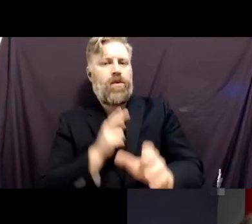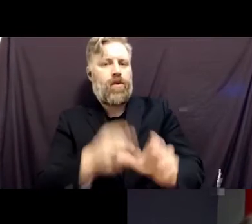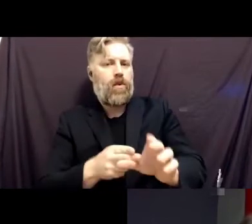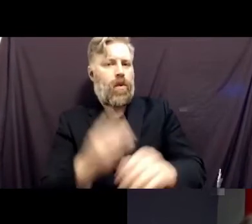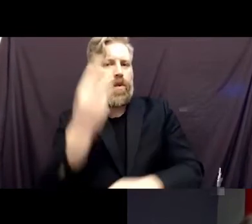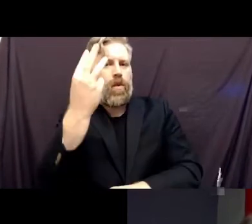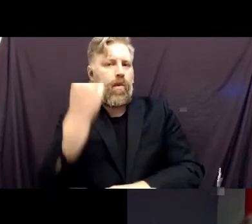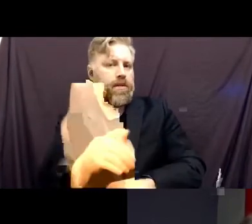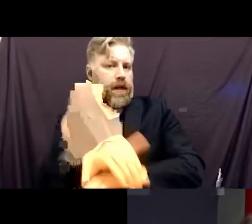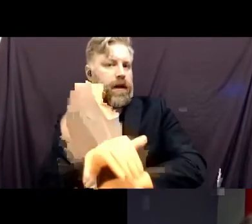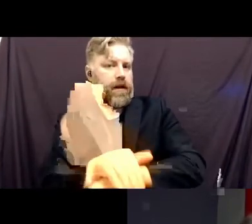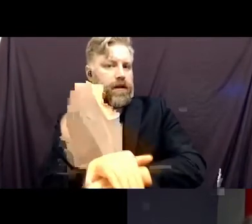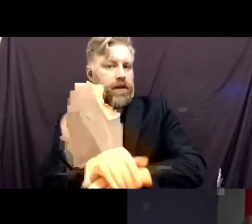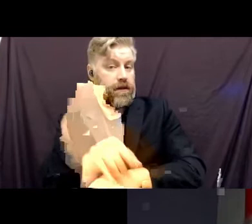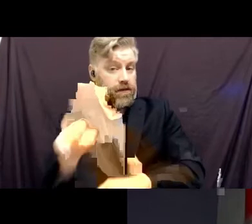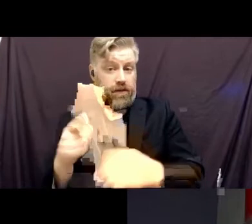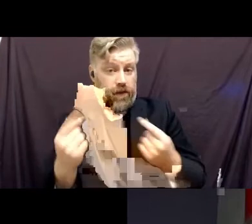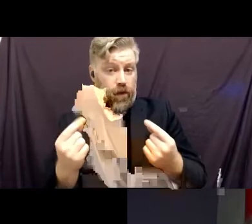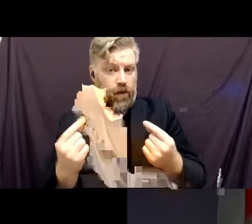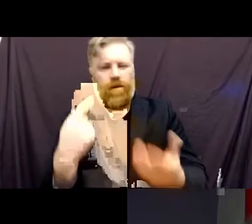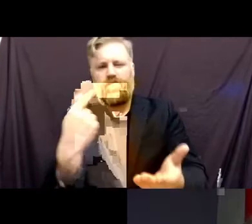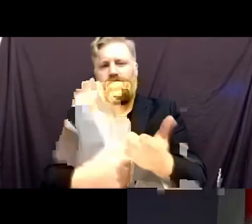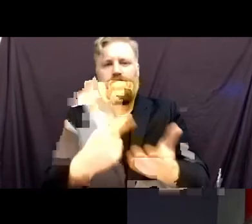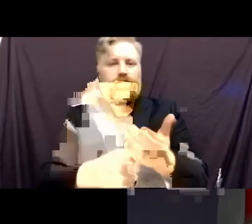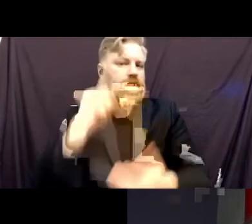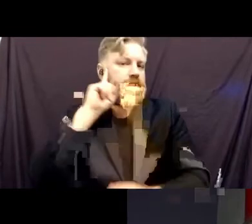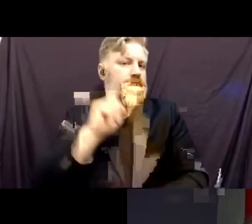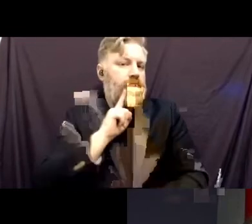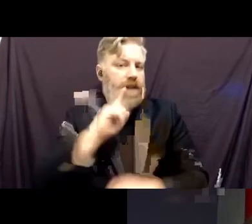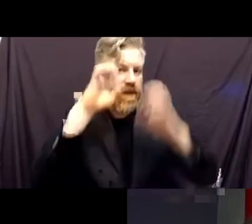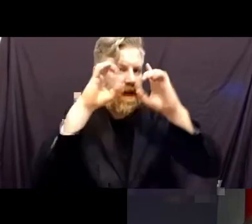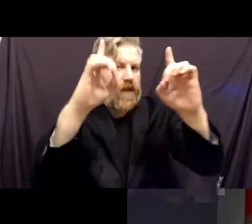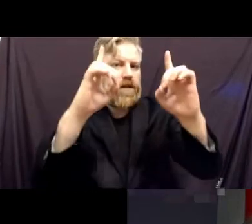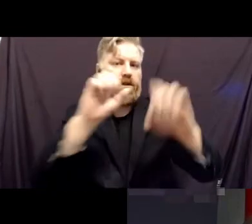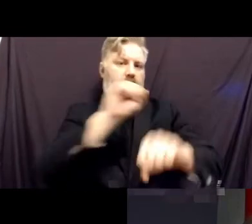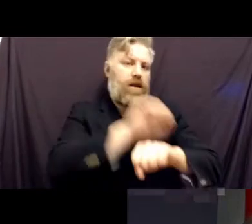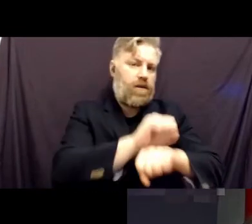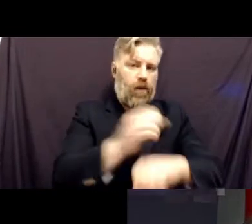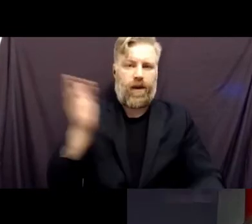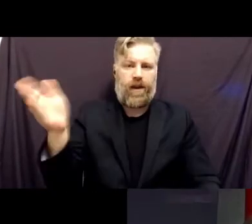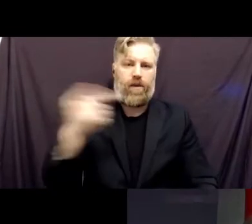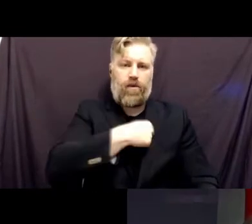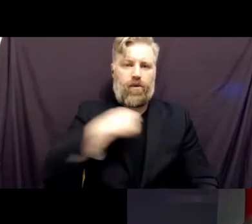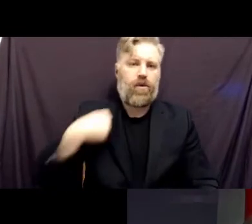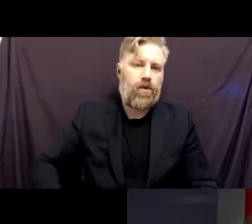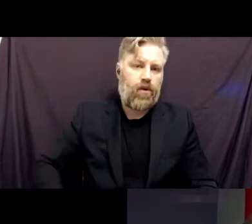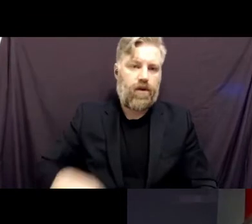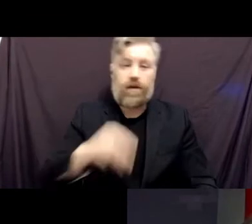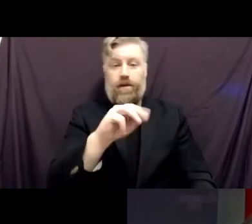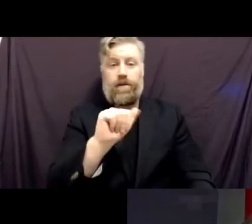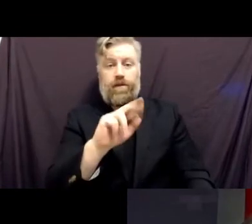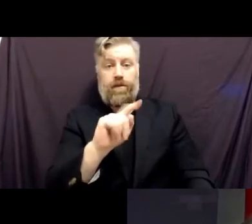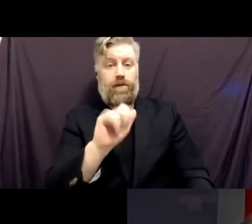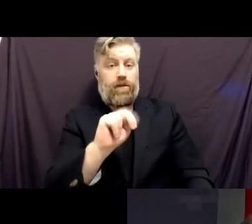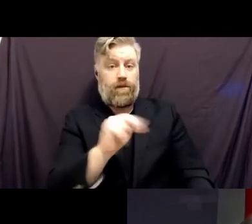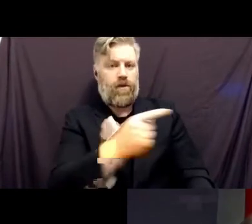nights where we have discussions about deaf education and employment in China. Martin also came to China with us and